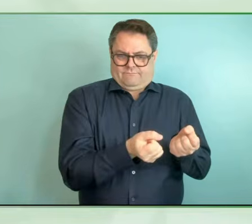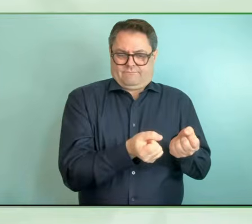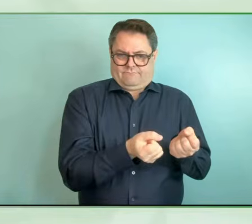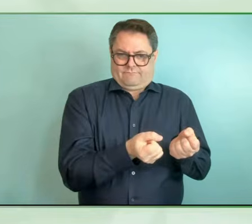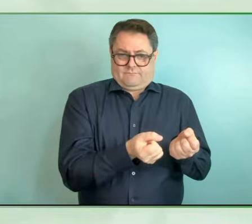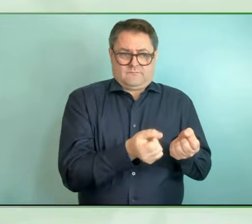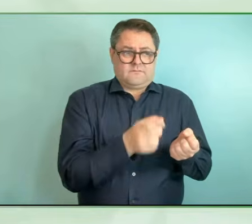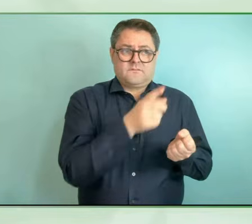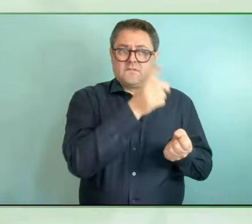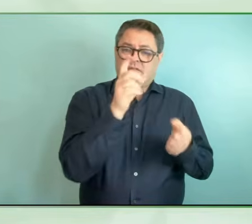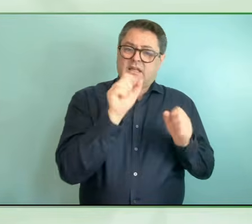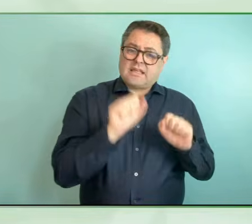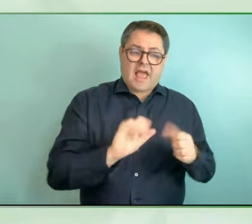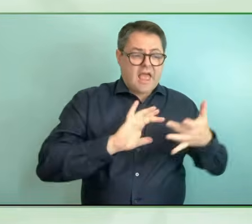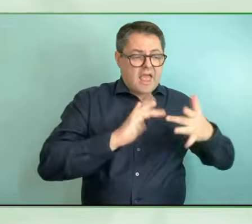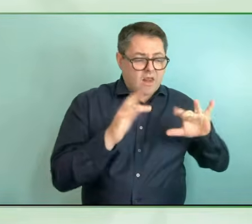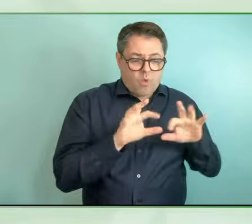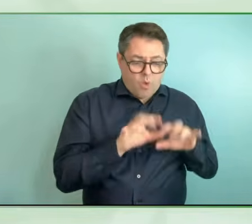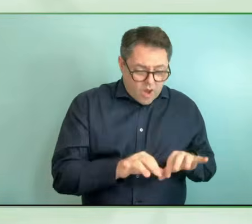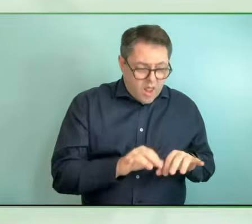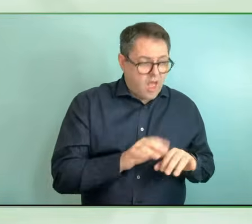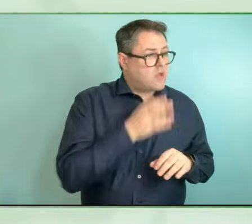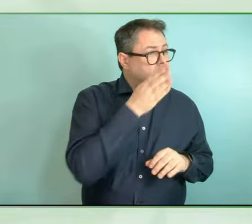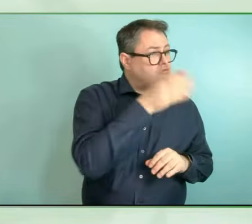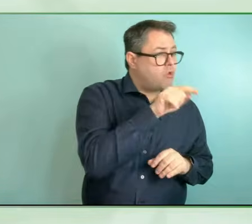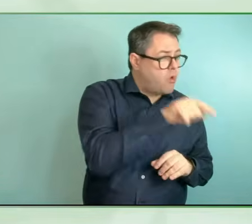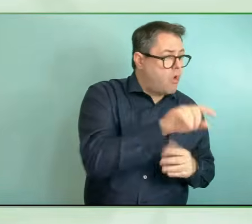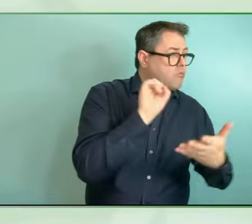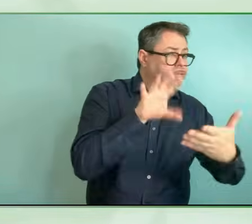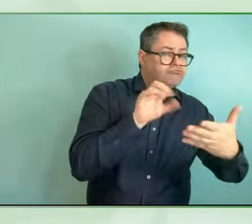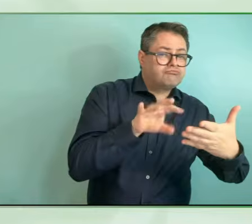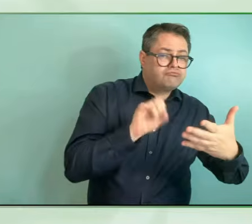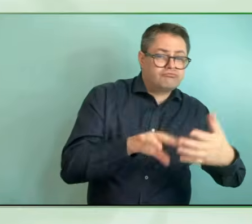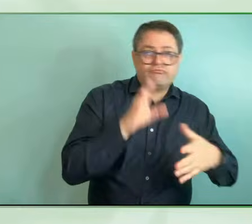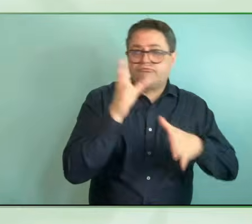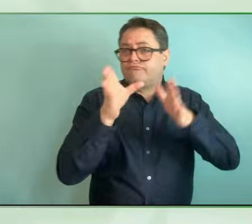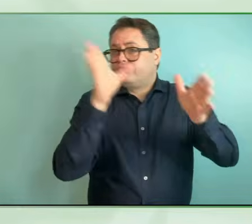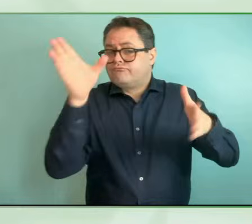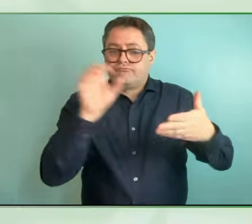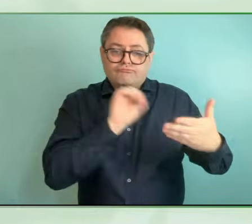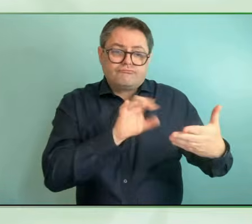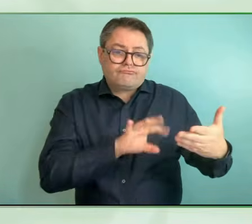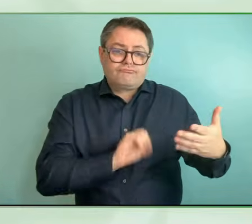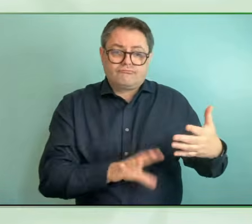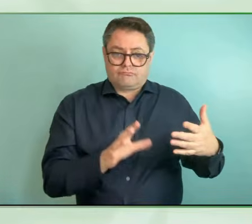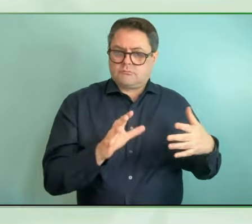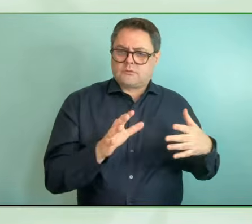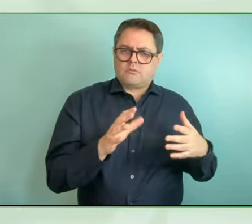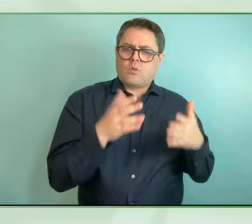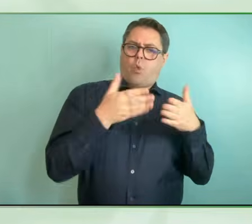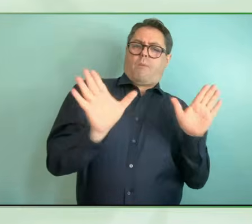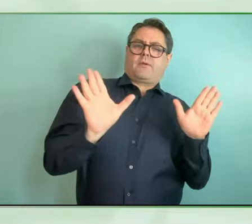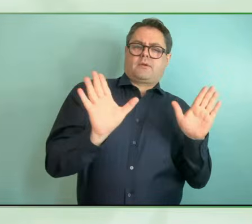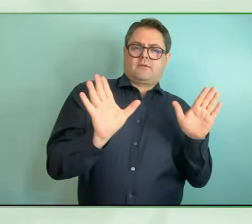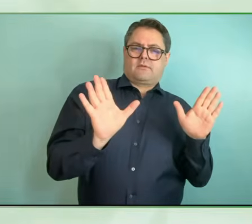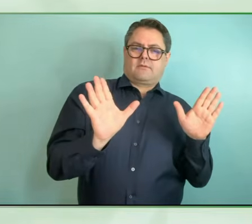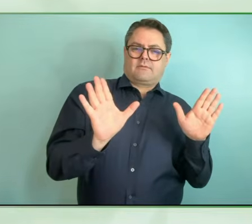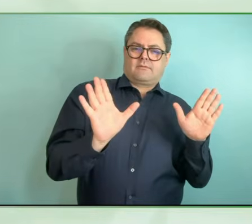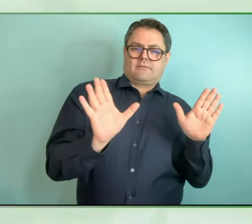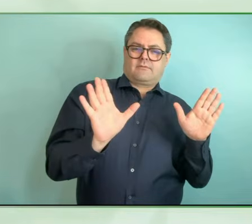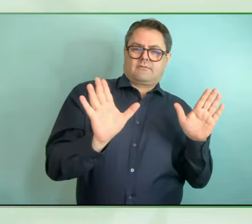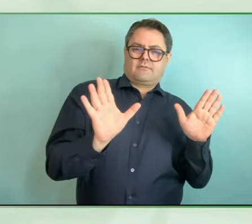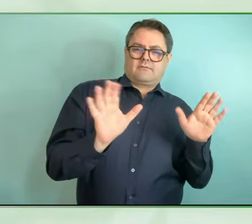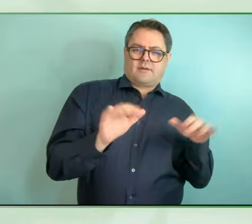map all over the world. But of course, some data, like if you've watched very closely in the video, you might